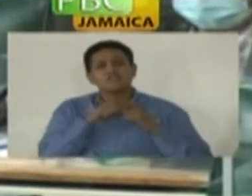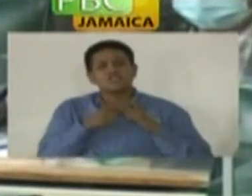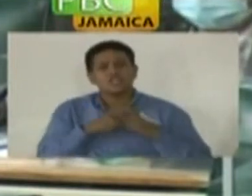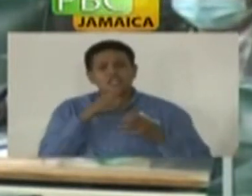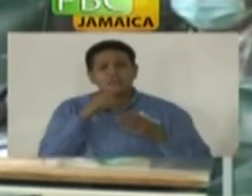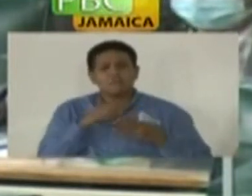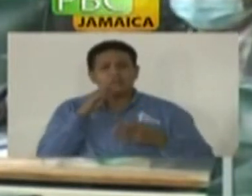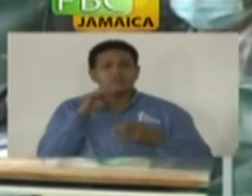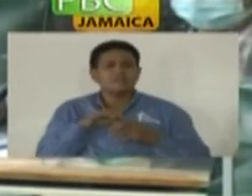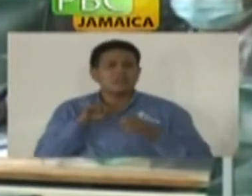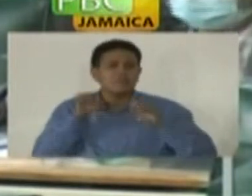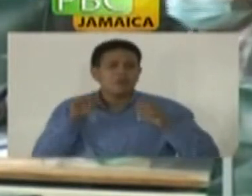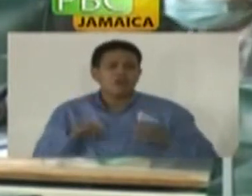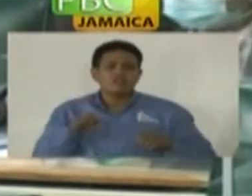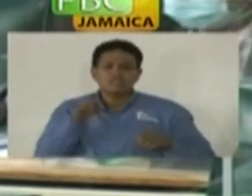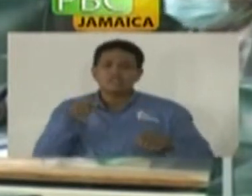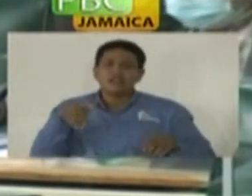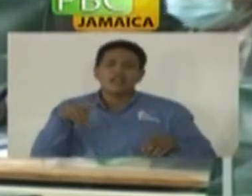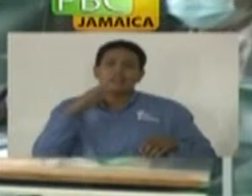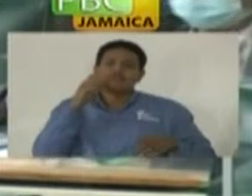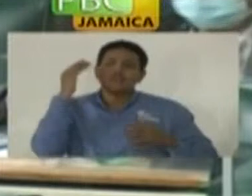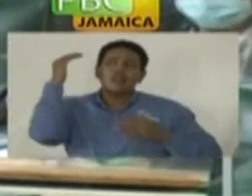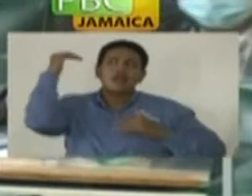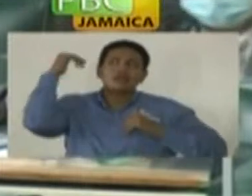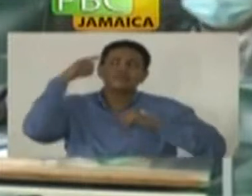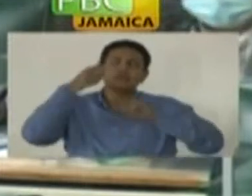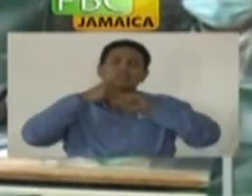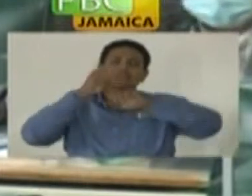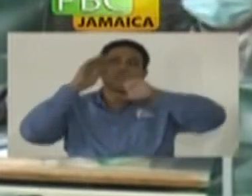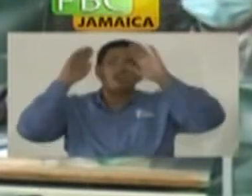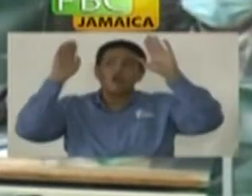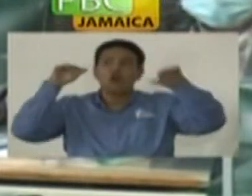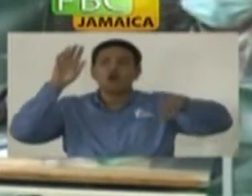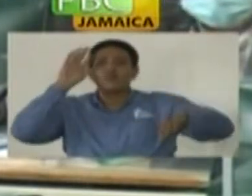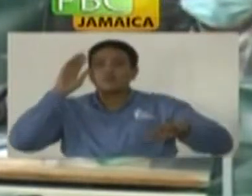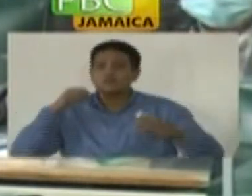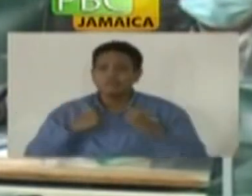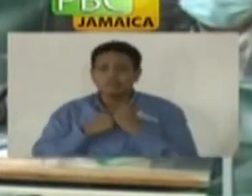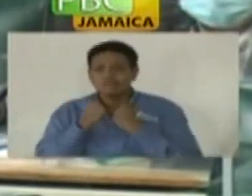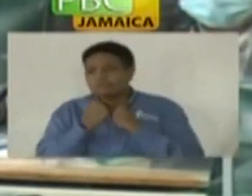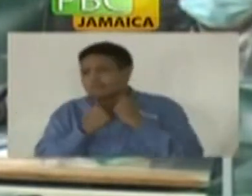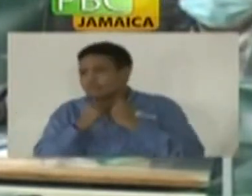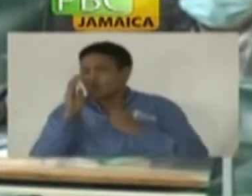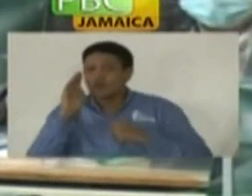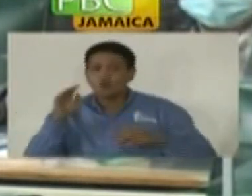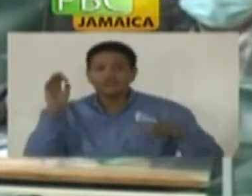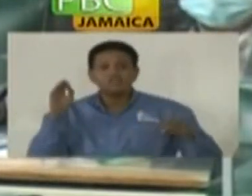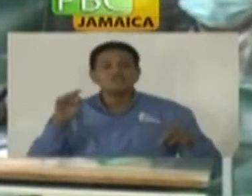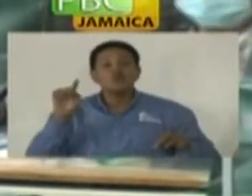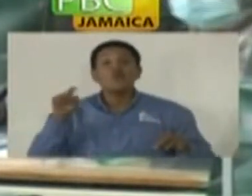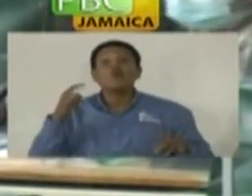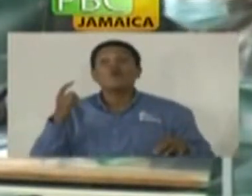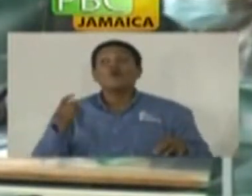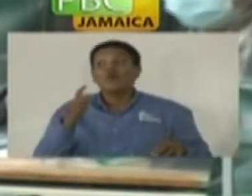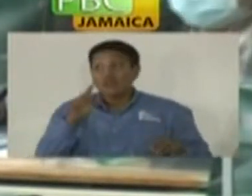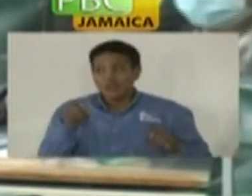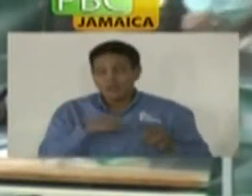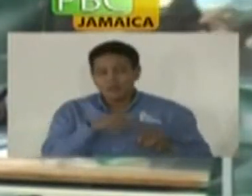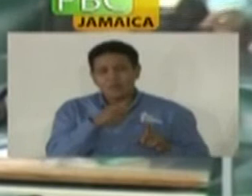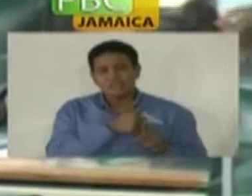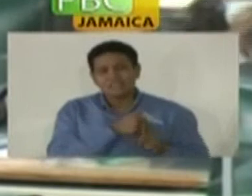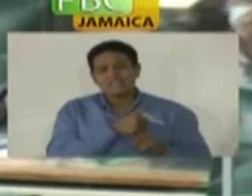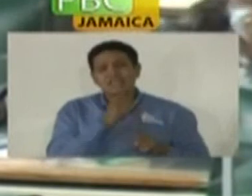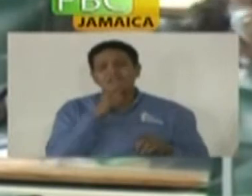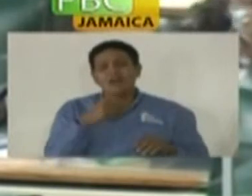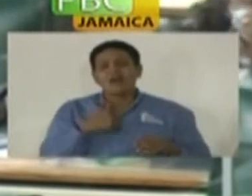of democracy. One doesn't expect that everyone will rally around every decision, unless so